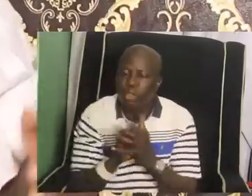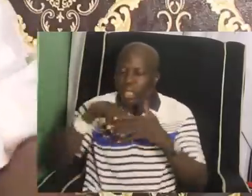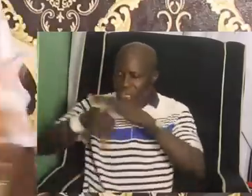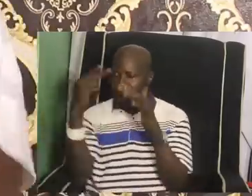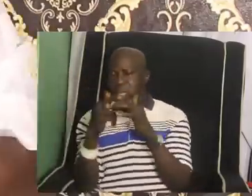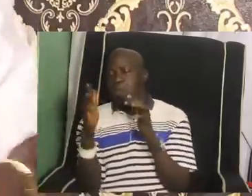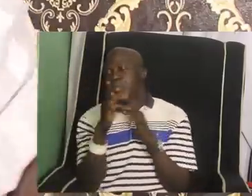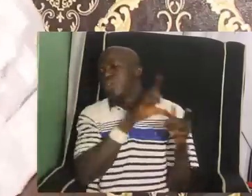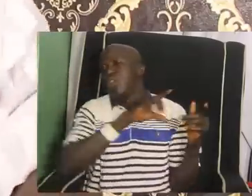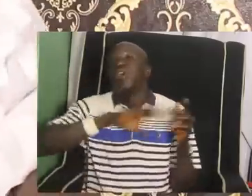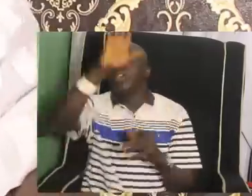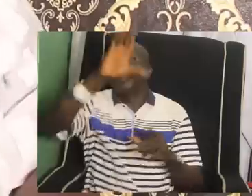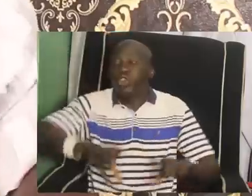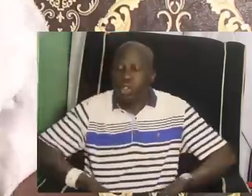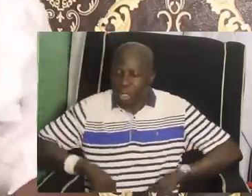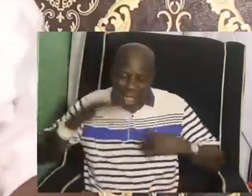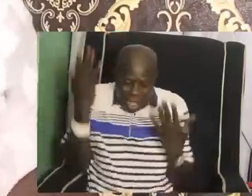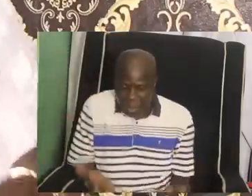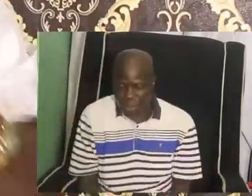ko oluwa aye e ma dide